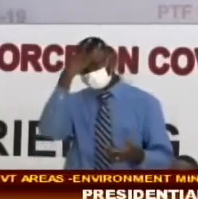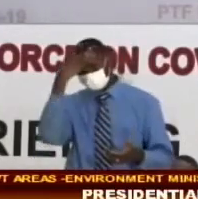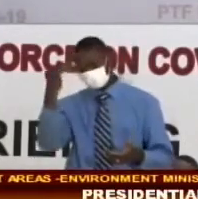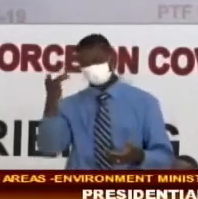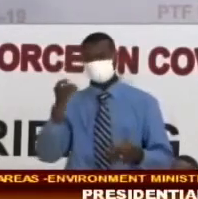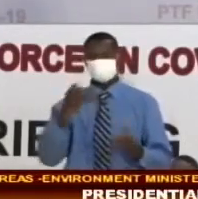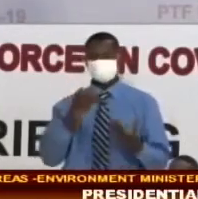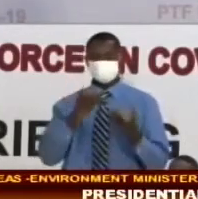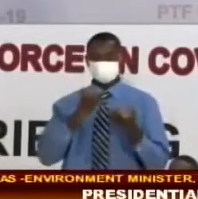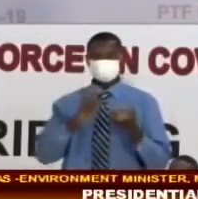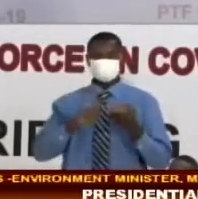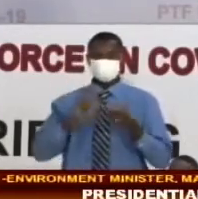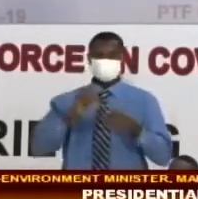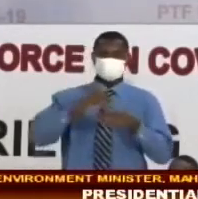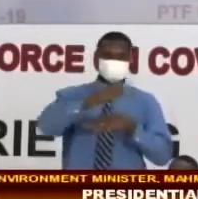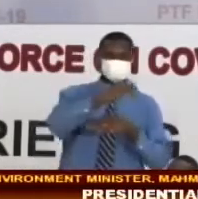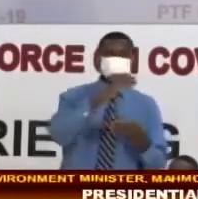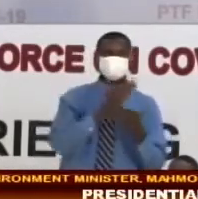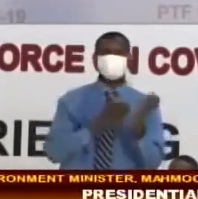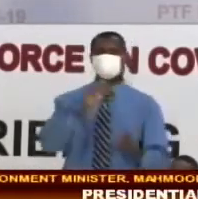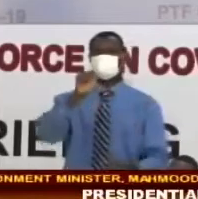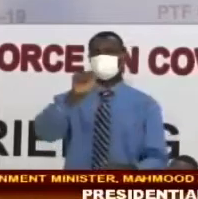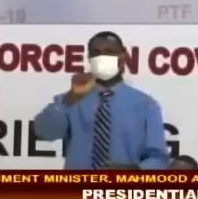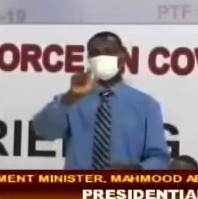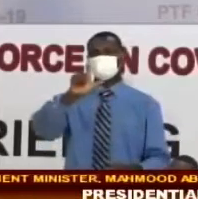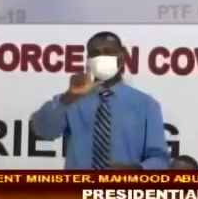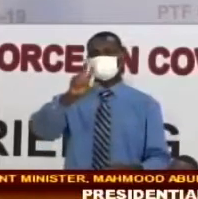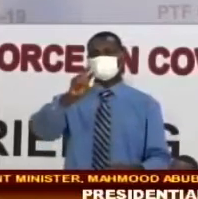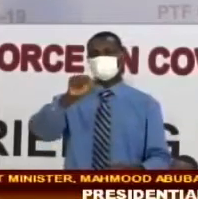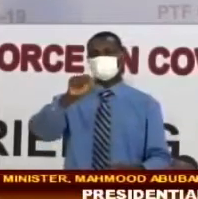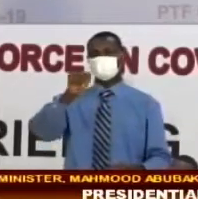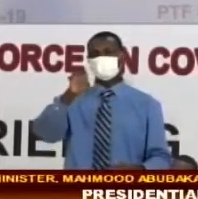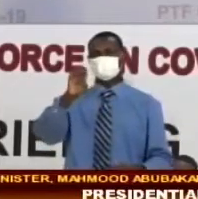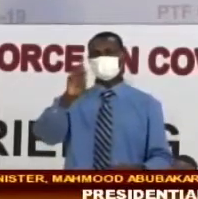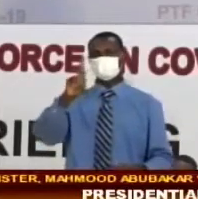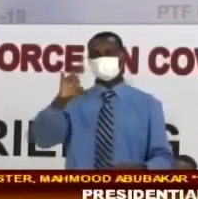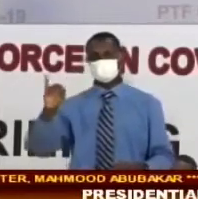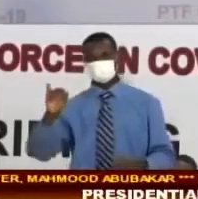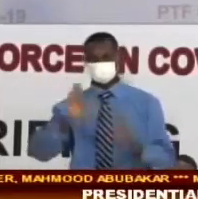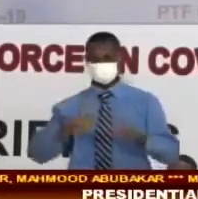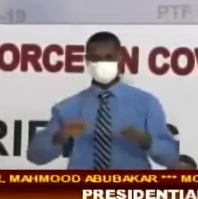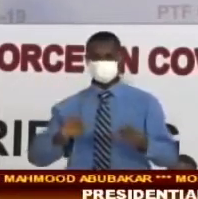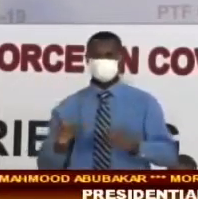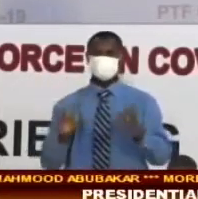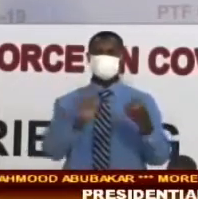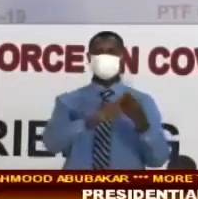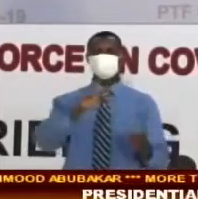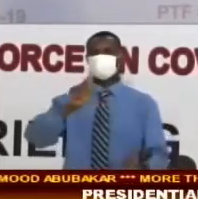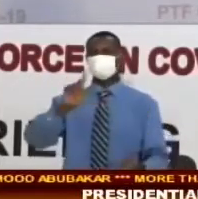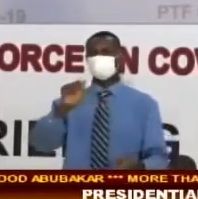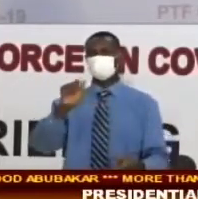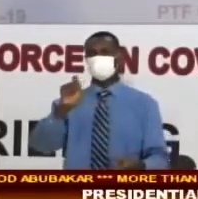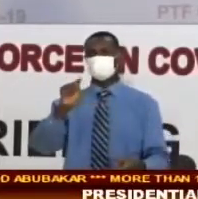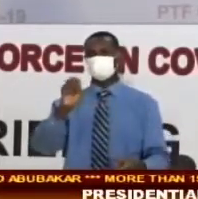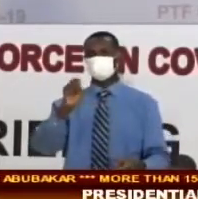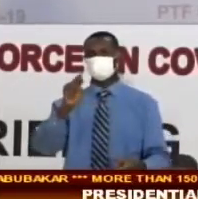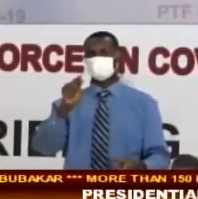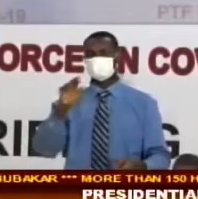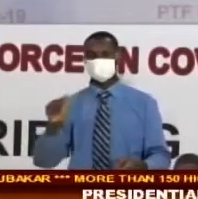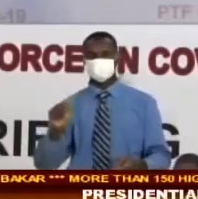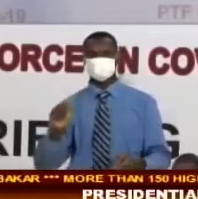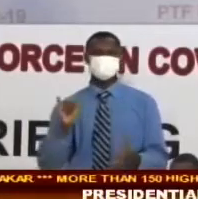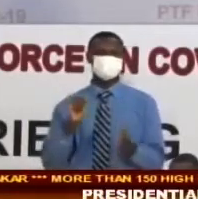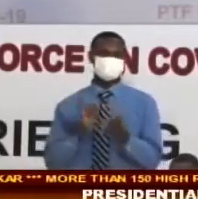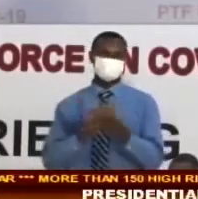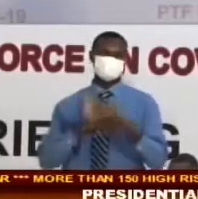so on. Some will go to Susan, so they will disperse them. And this has always been at the root of our argument that whatever